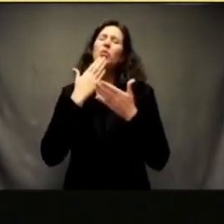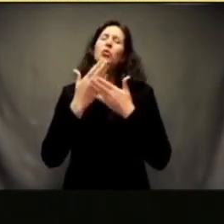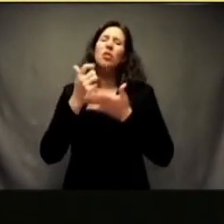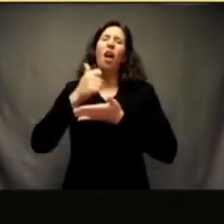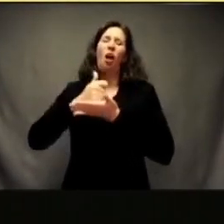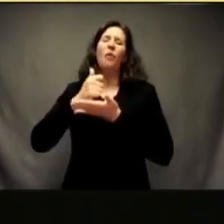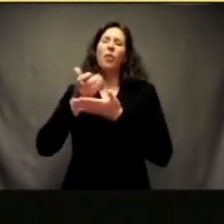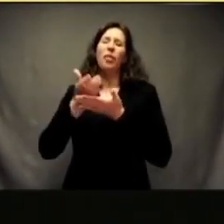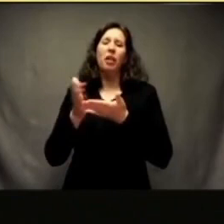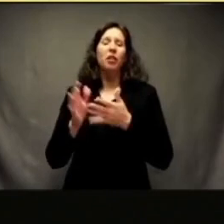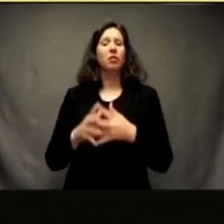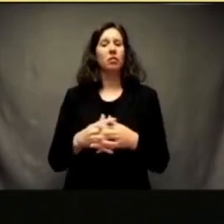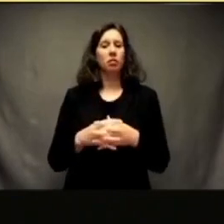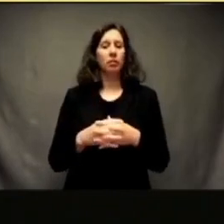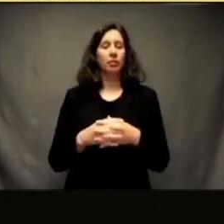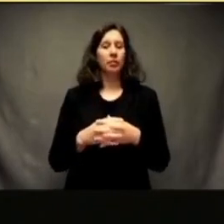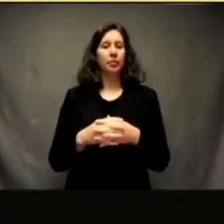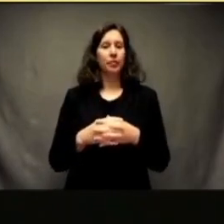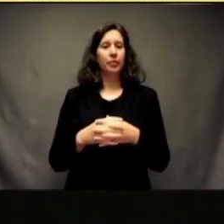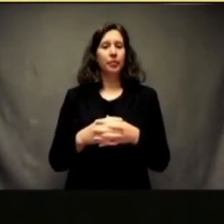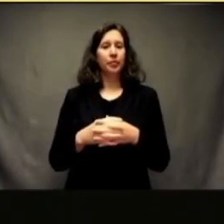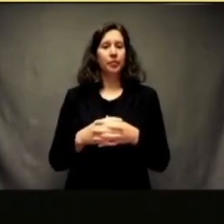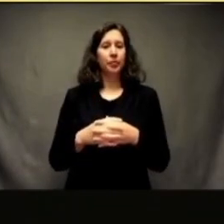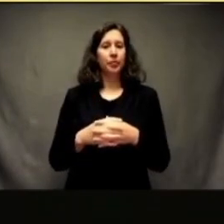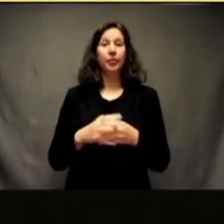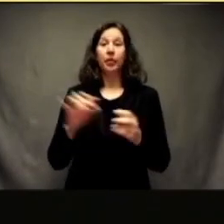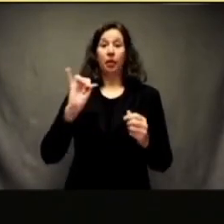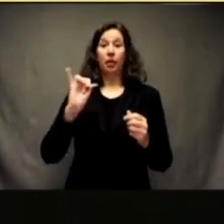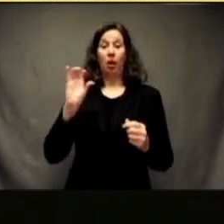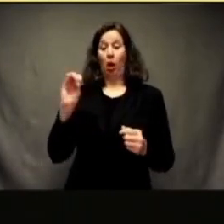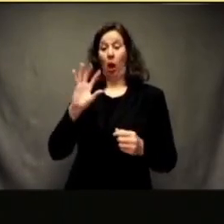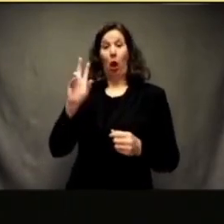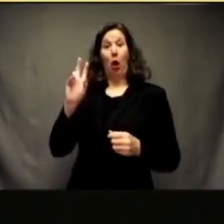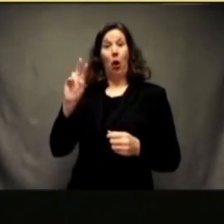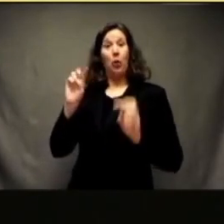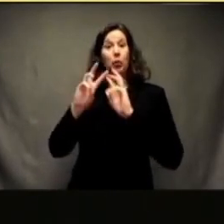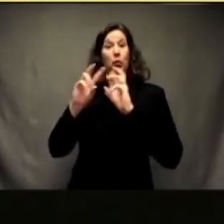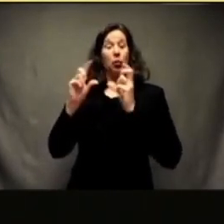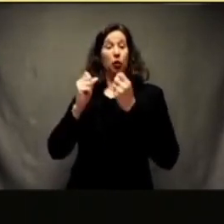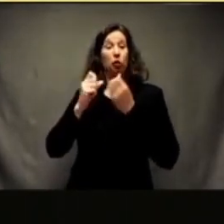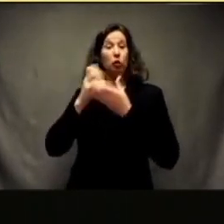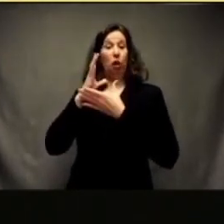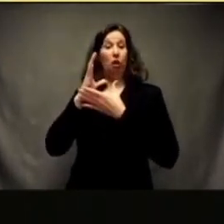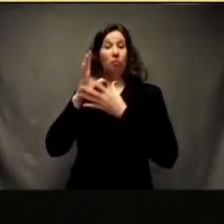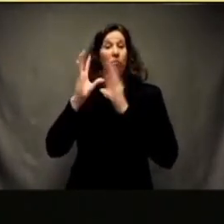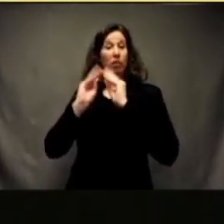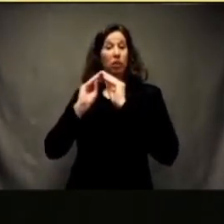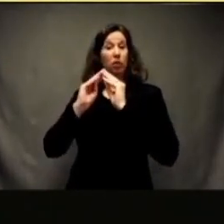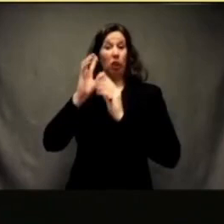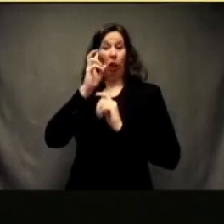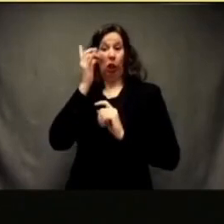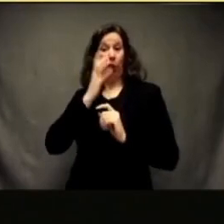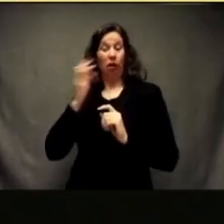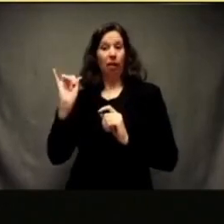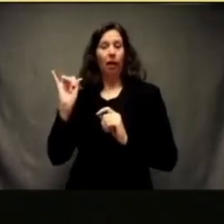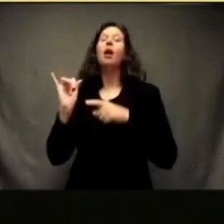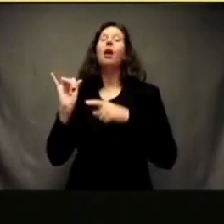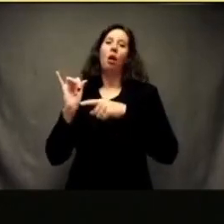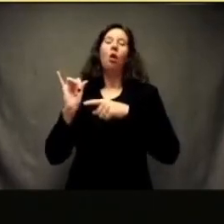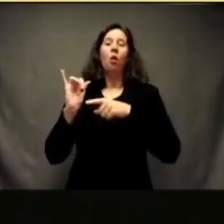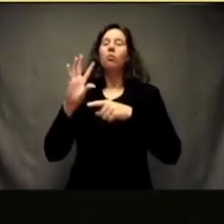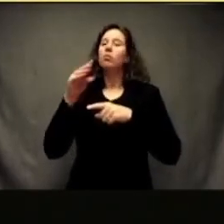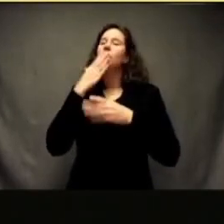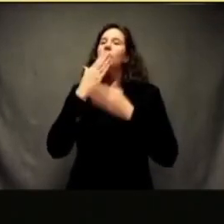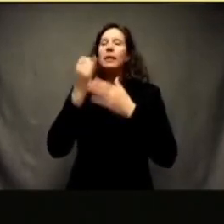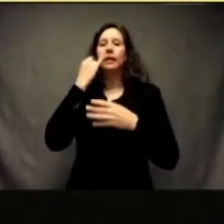And we've also included some examples of what our own workshop series have looked like to help give you an idea of what we